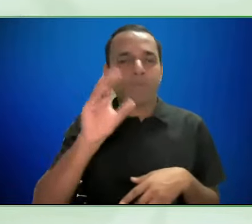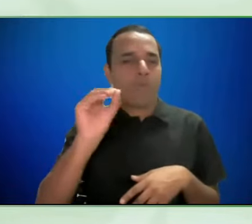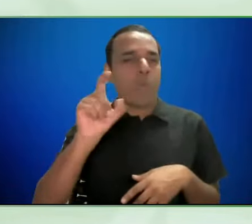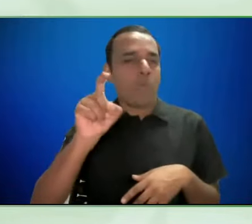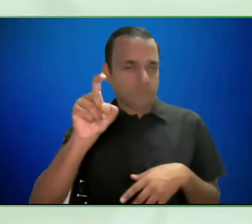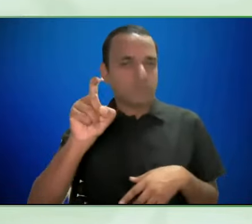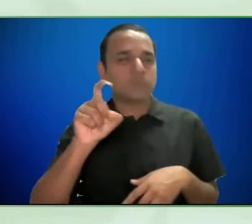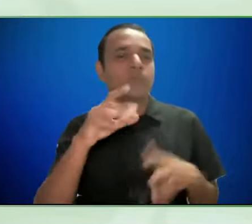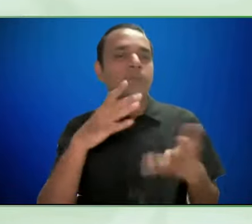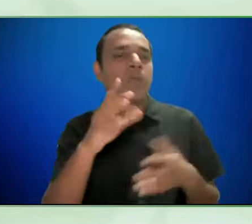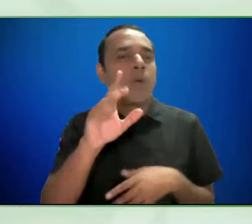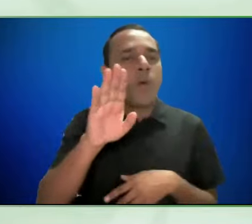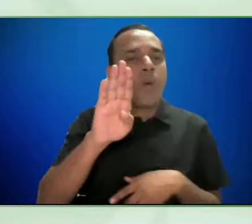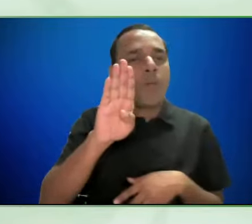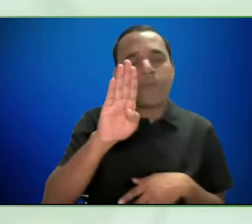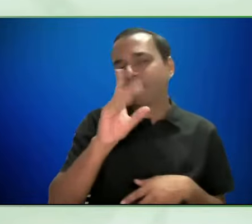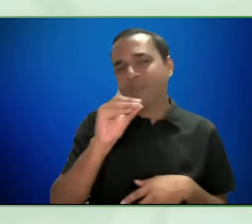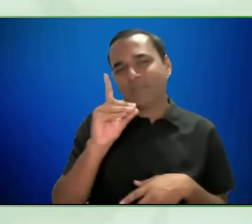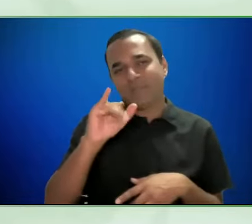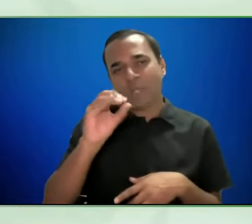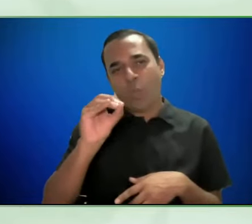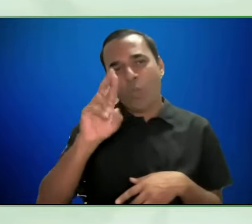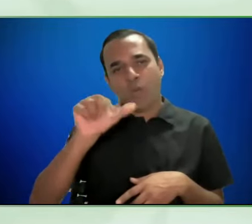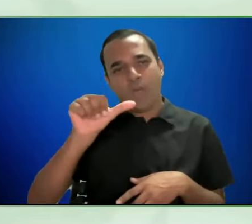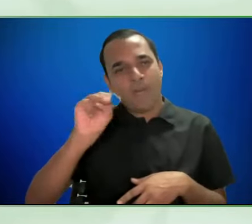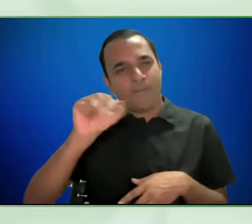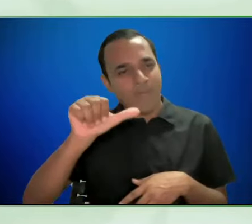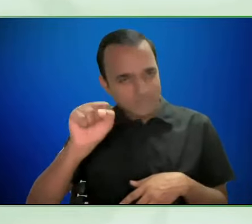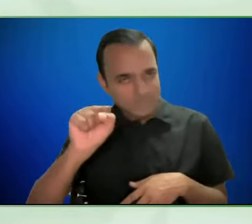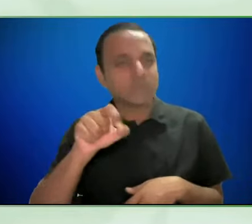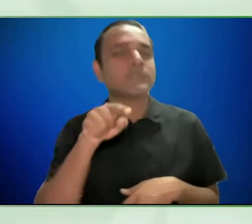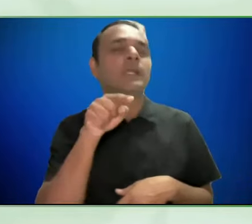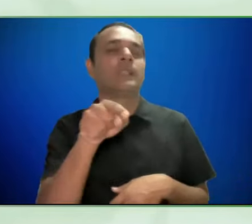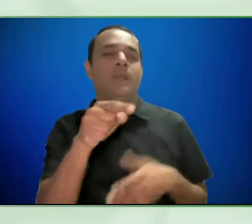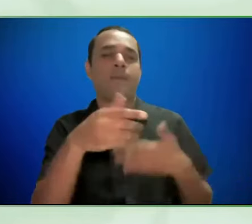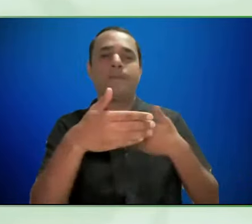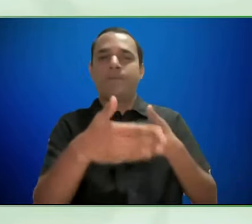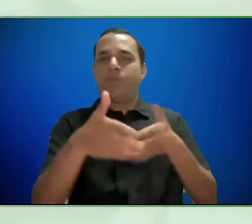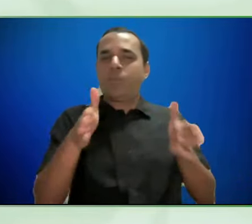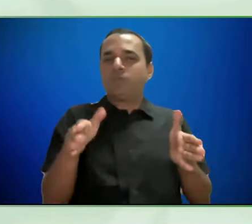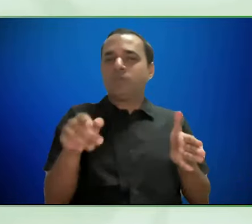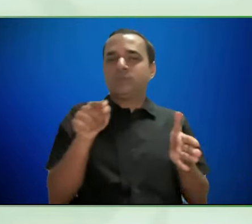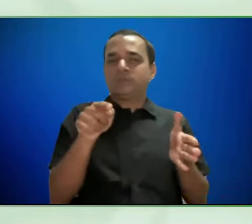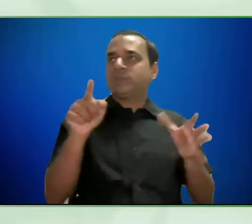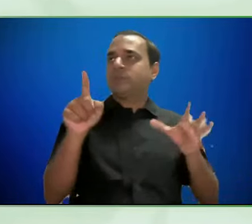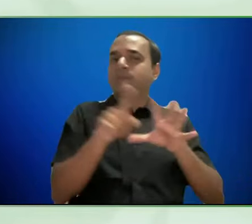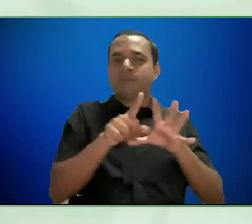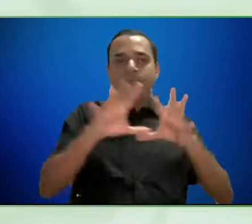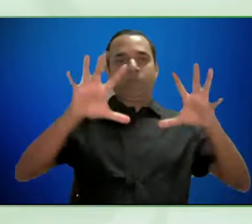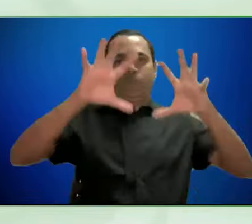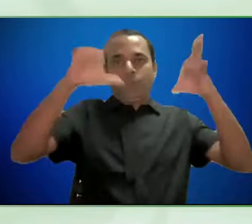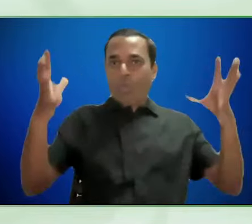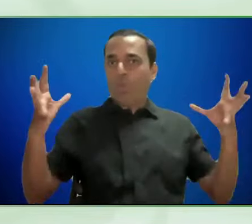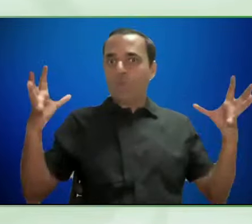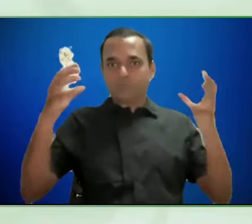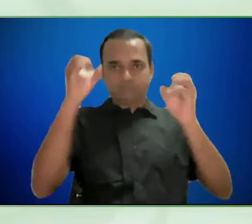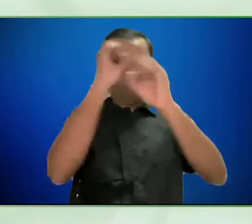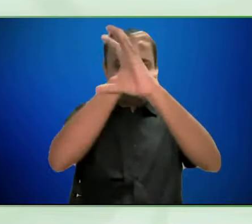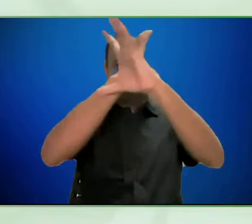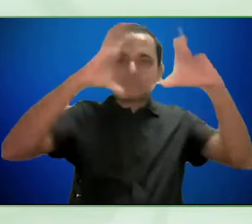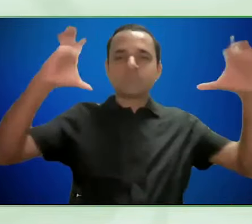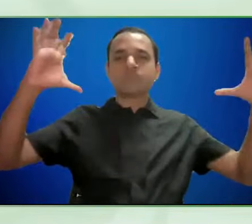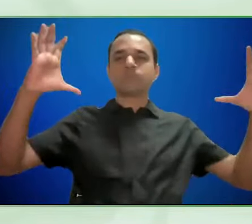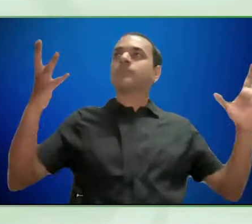extremely interesting, all your work. And perhaps we have still a little bit of time. Would you also like to talk a little bit about your